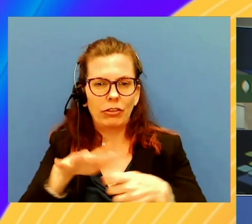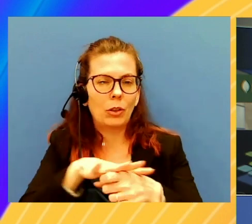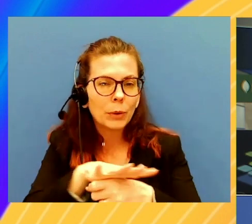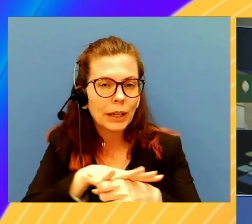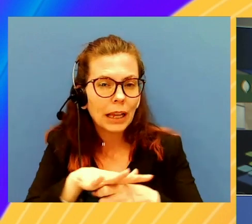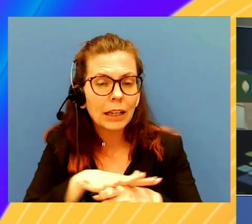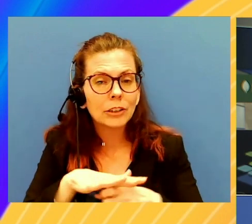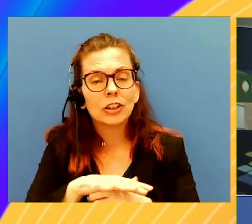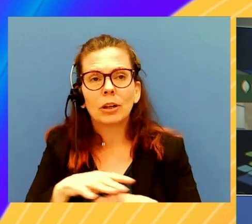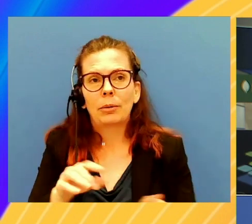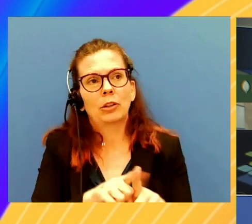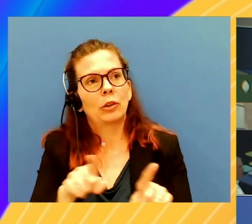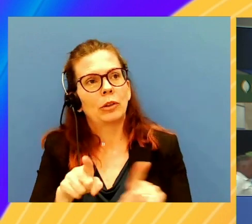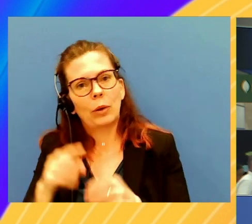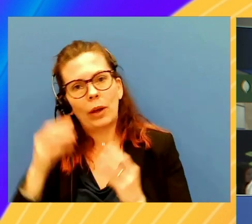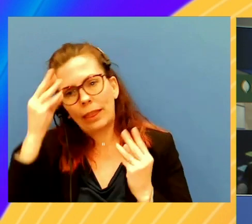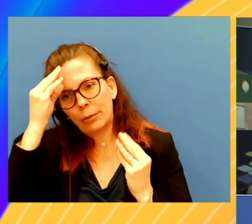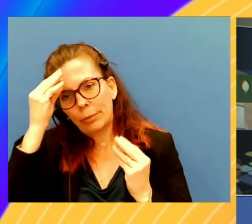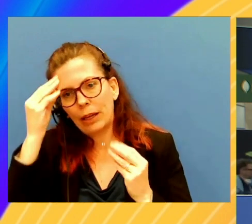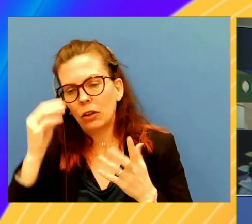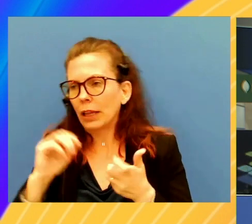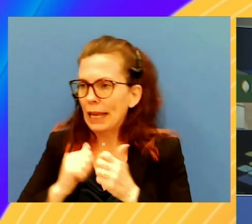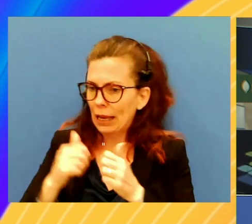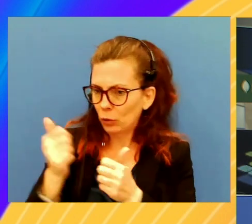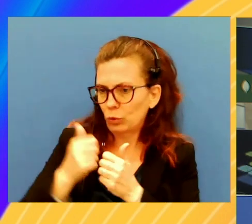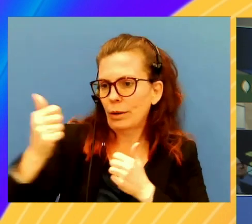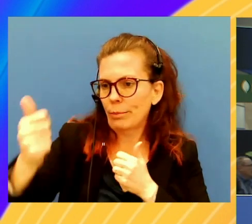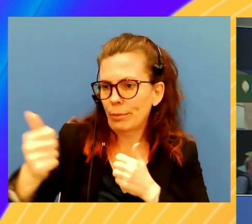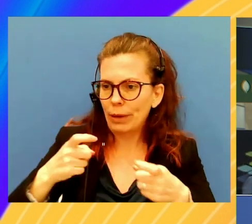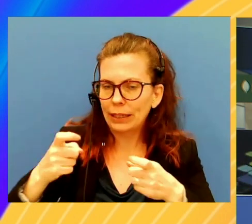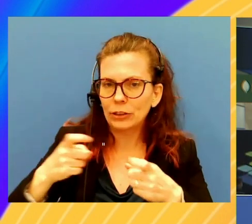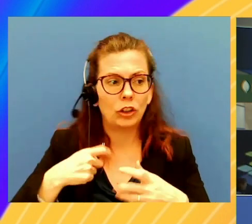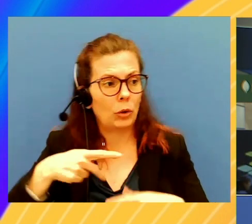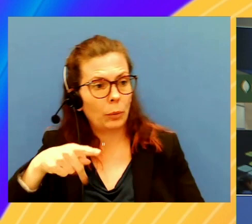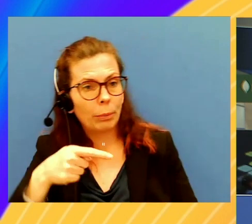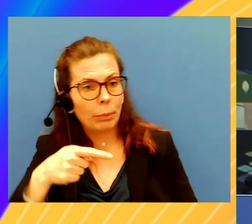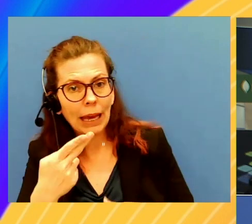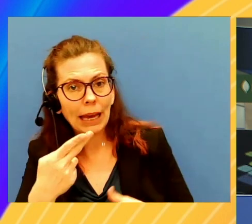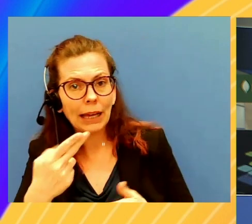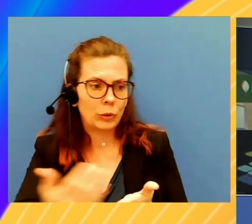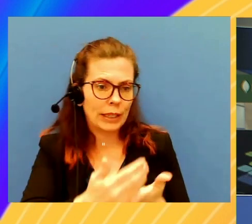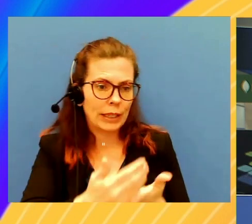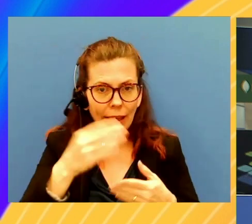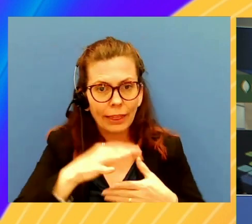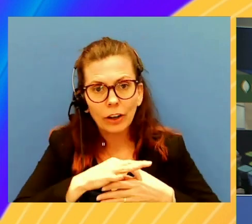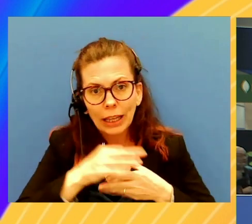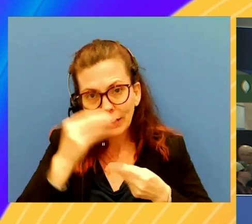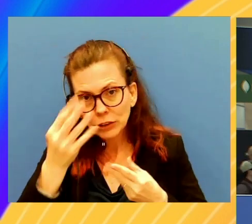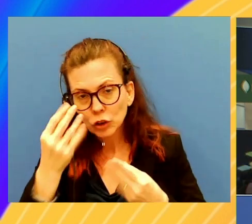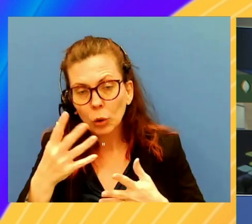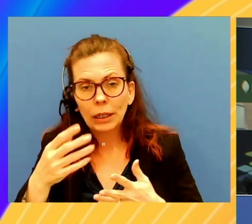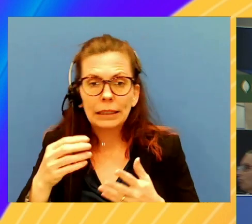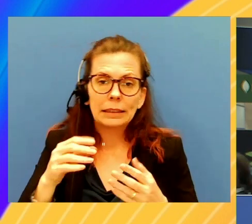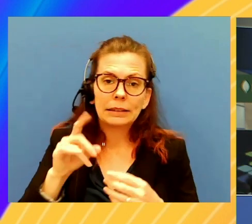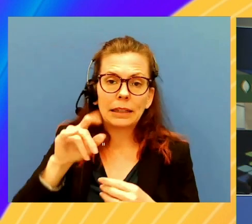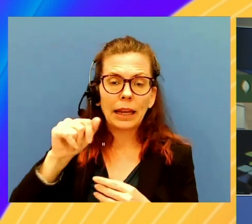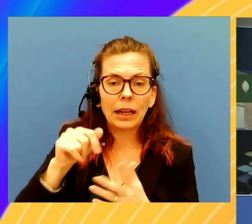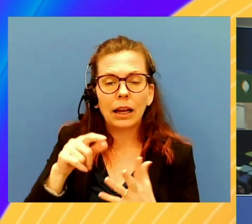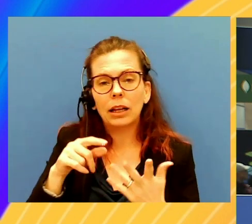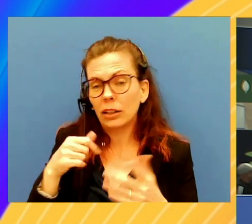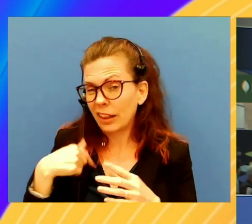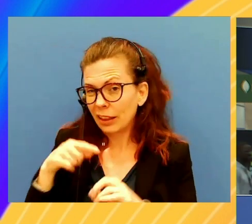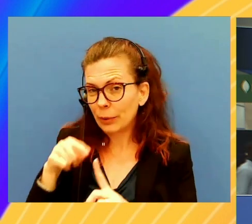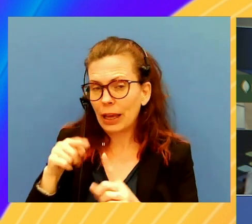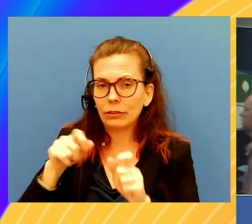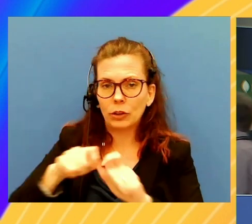then we also need to think about, all right, how do we remotely manage them? Can we patch them, gather inventory data, deploy out, agents like the CloudWatch